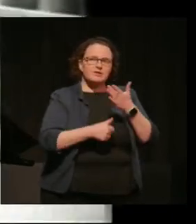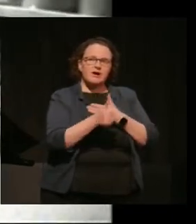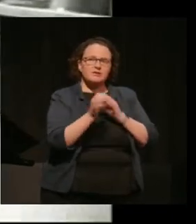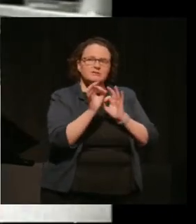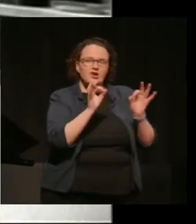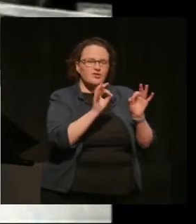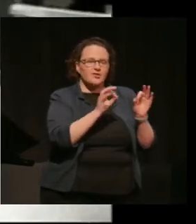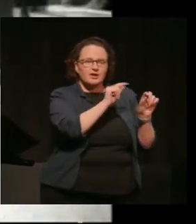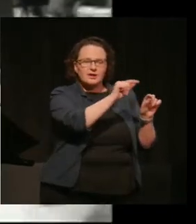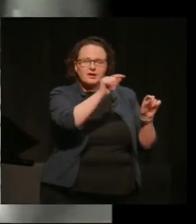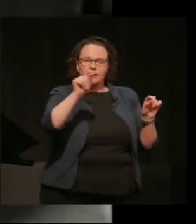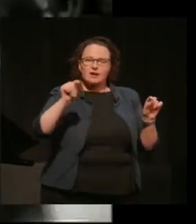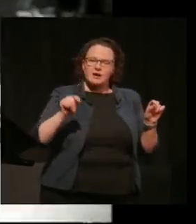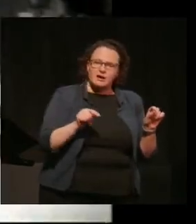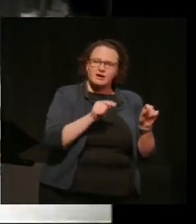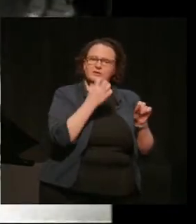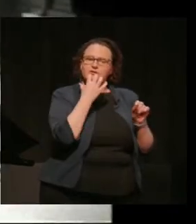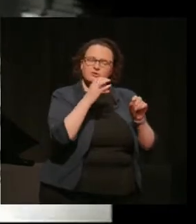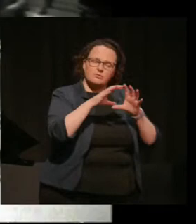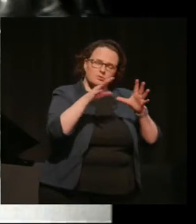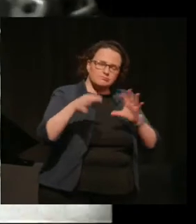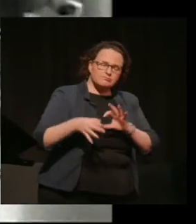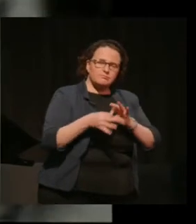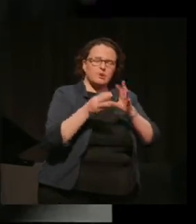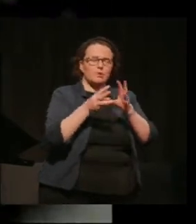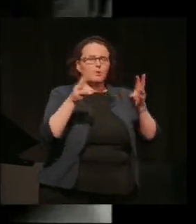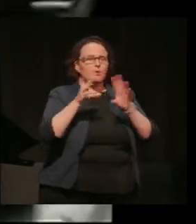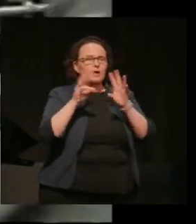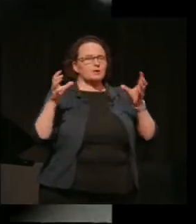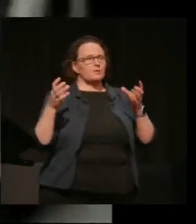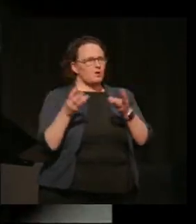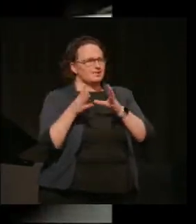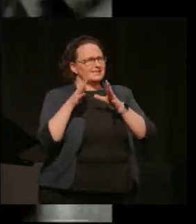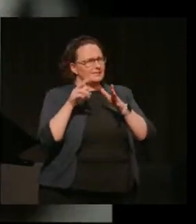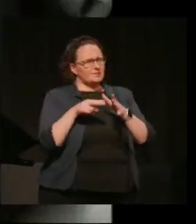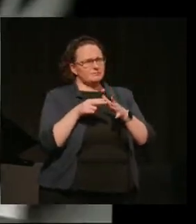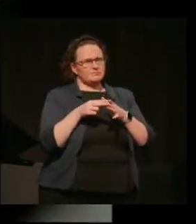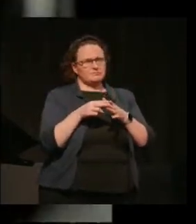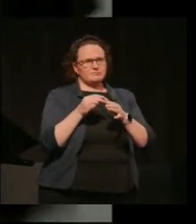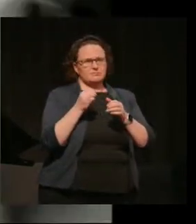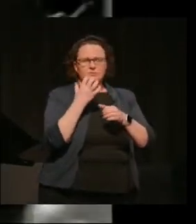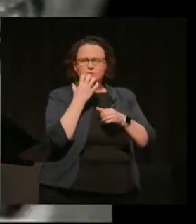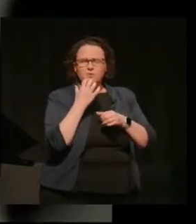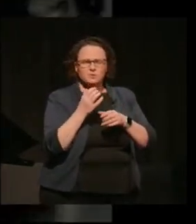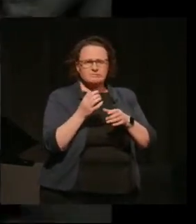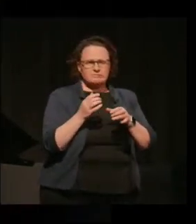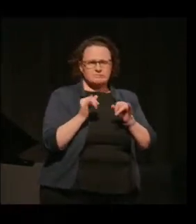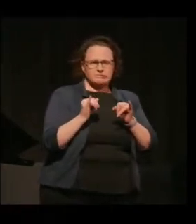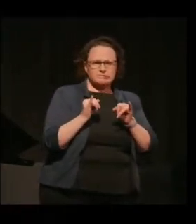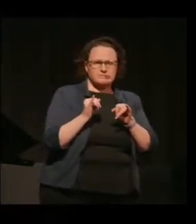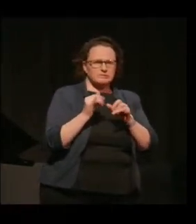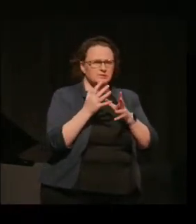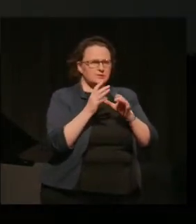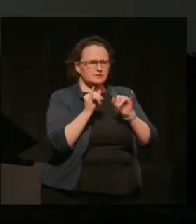All belonged to a wider world that could be hostile, even dangerous.